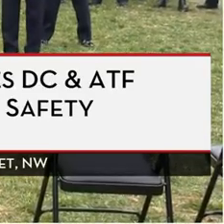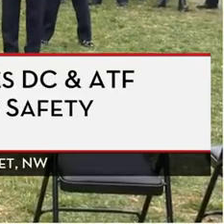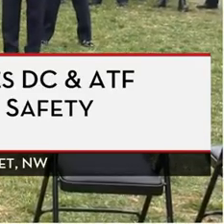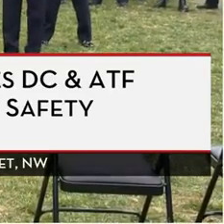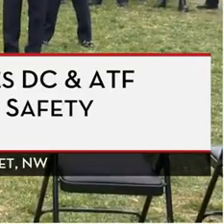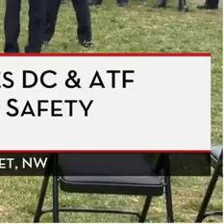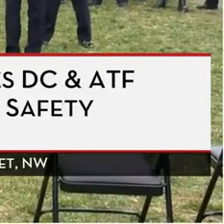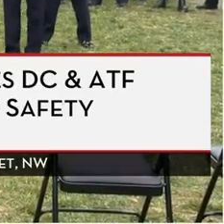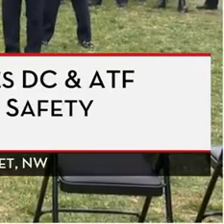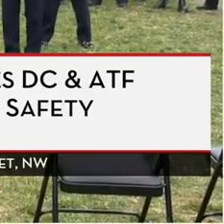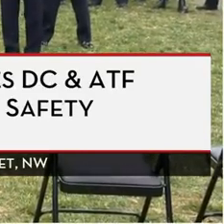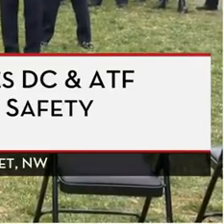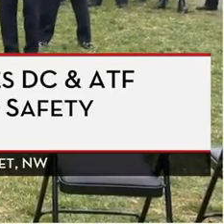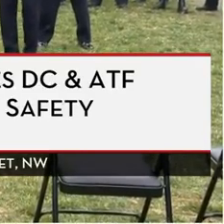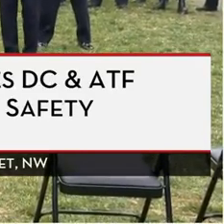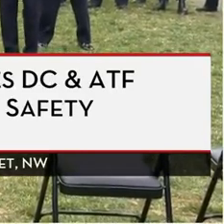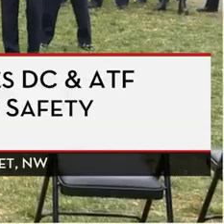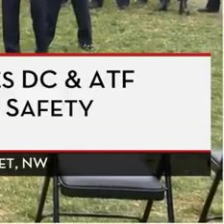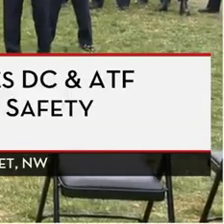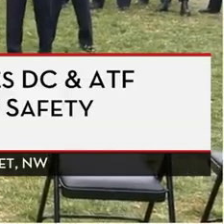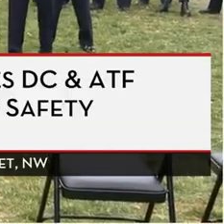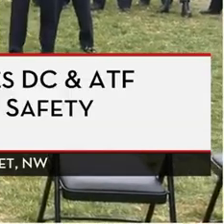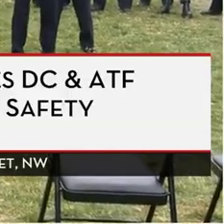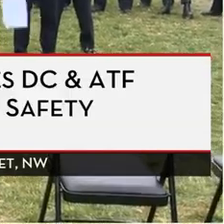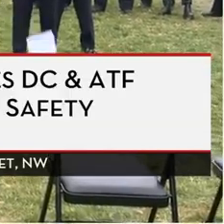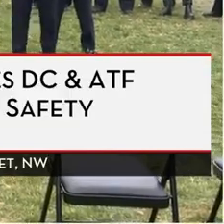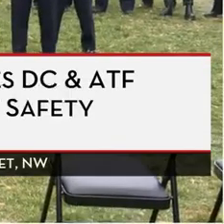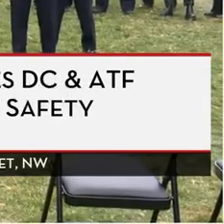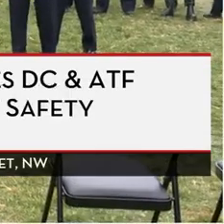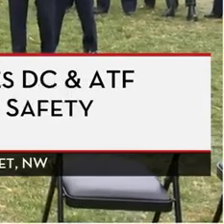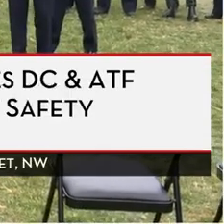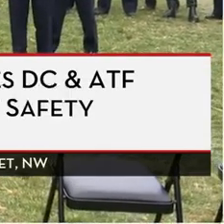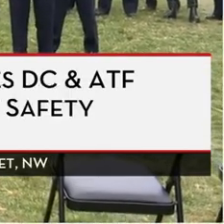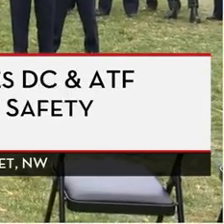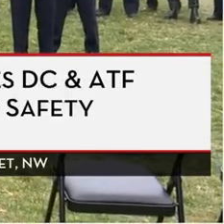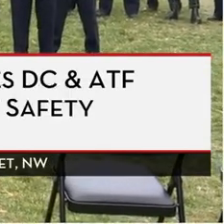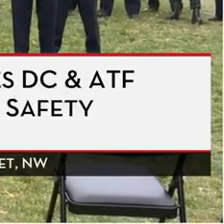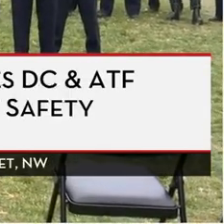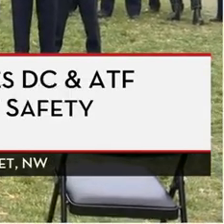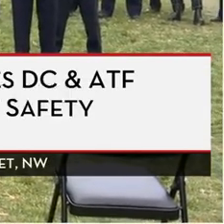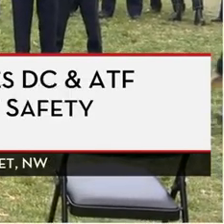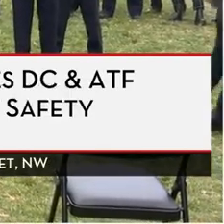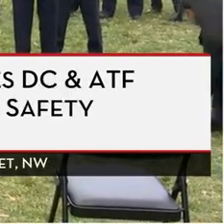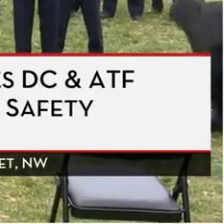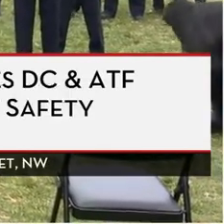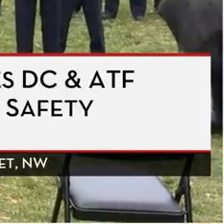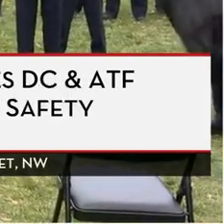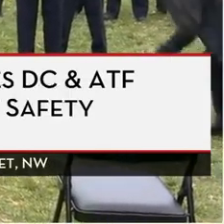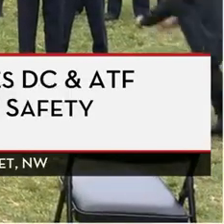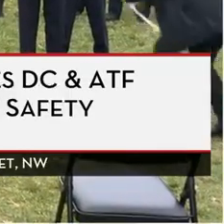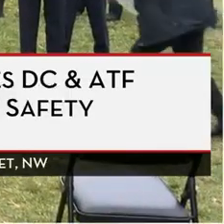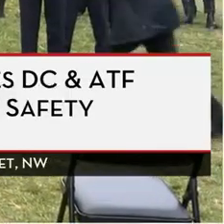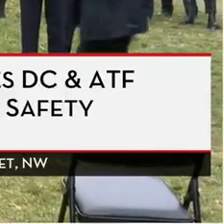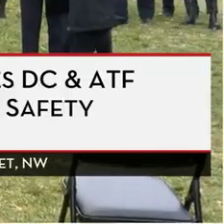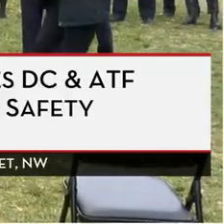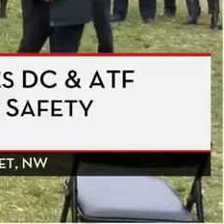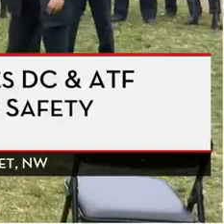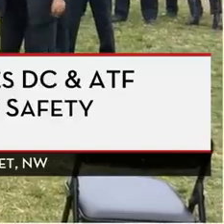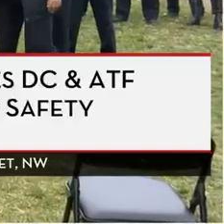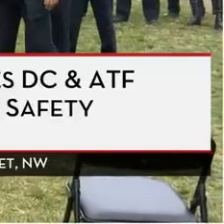the skies. Let me tell you about a home far away. Let me tell you about